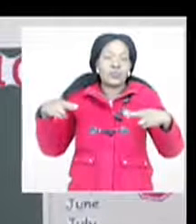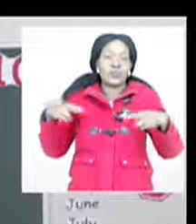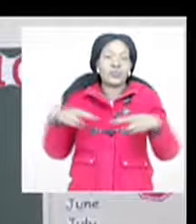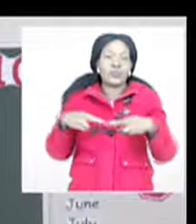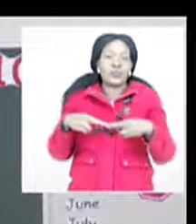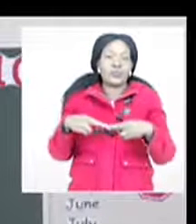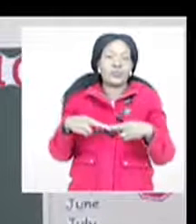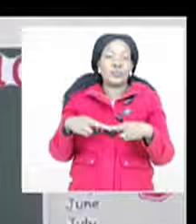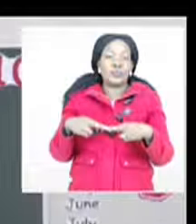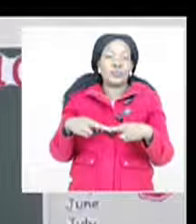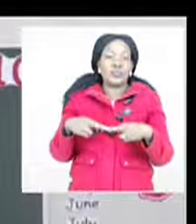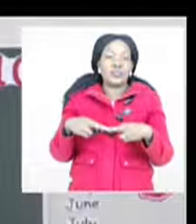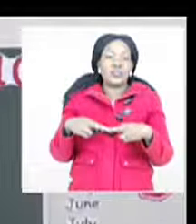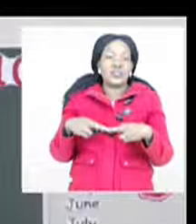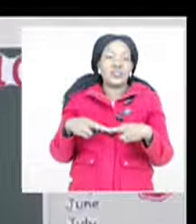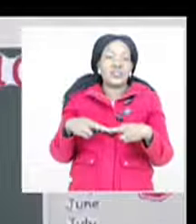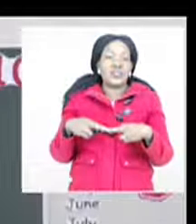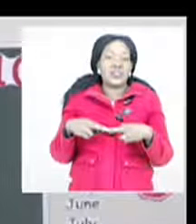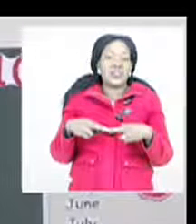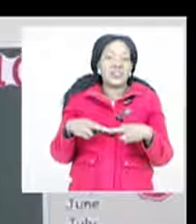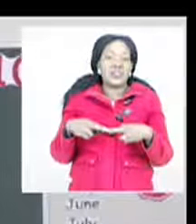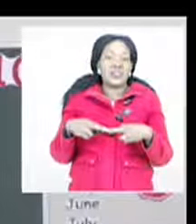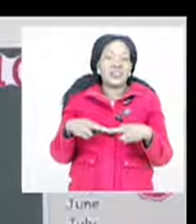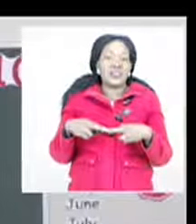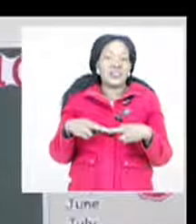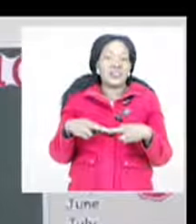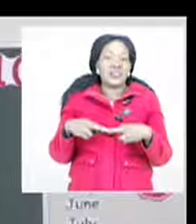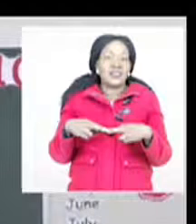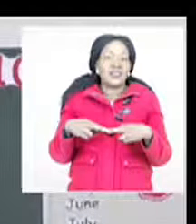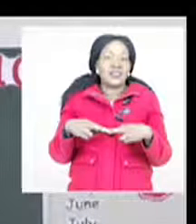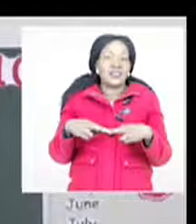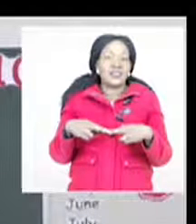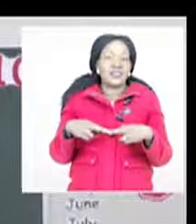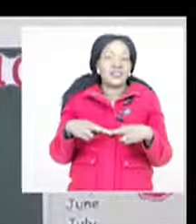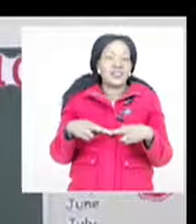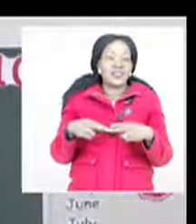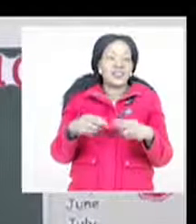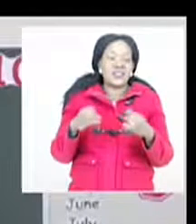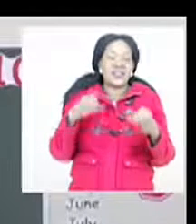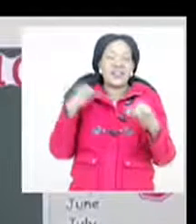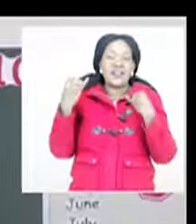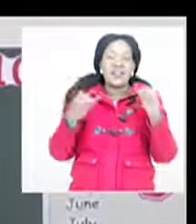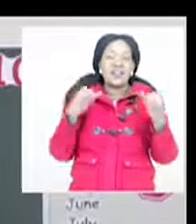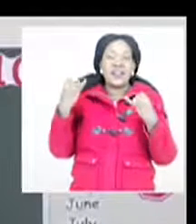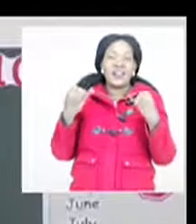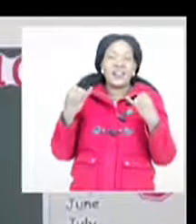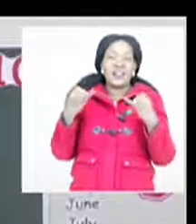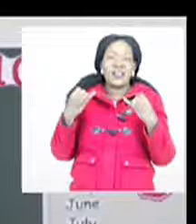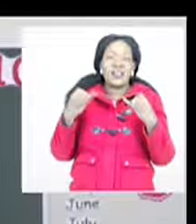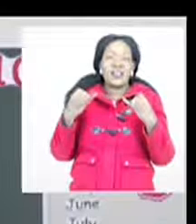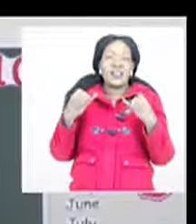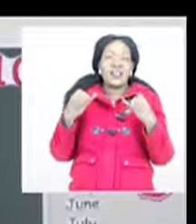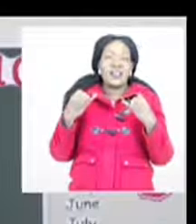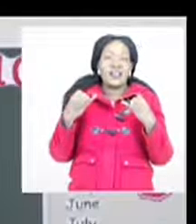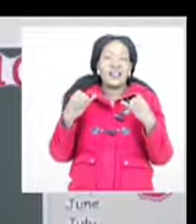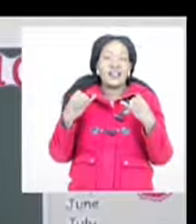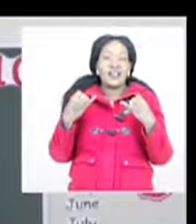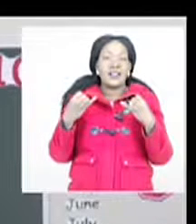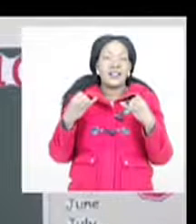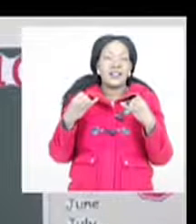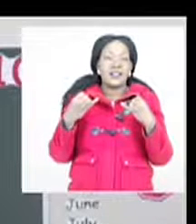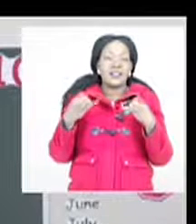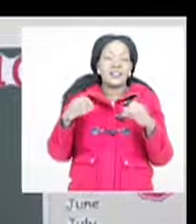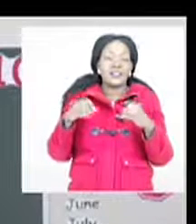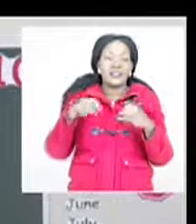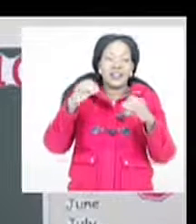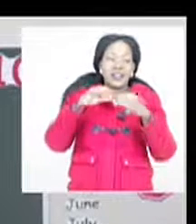Y. Now this is a fun exercise that you can do at home. You make your own little yo-yo man, your own little Y.